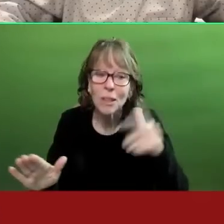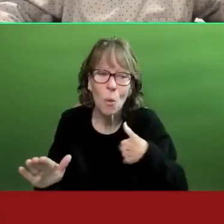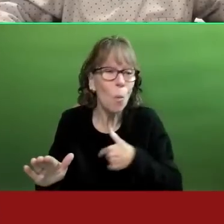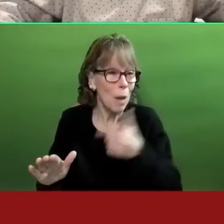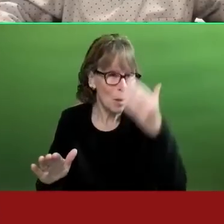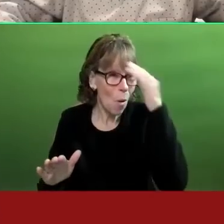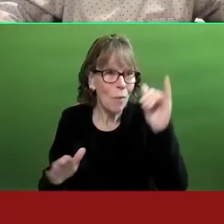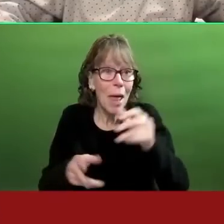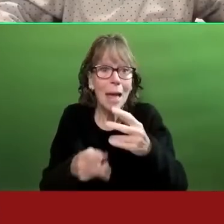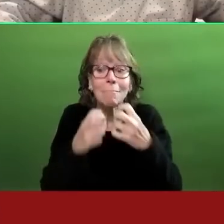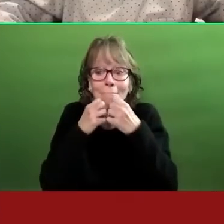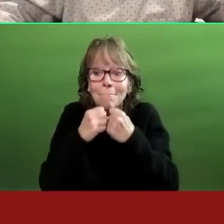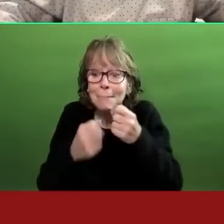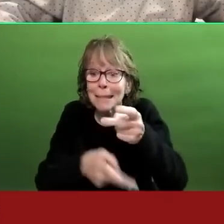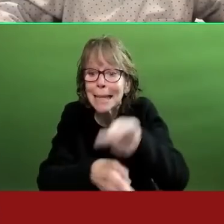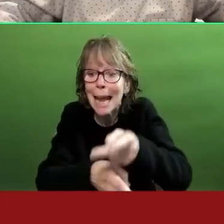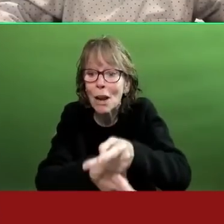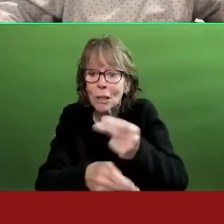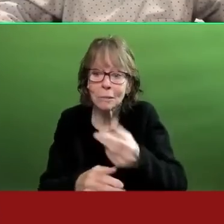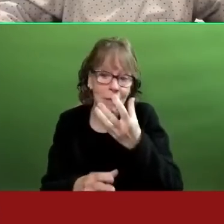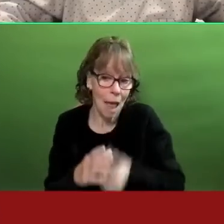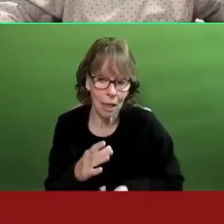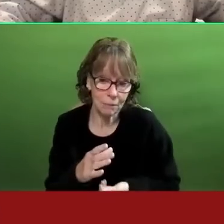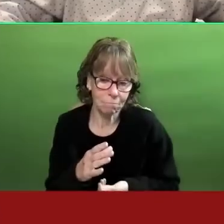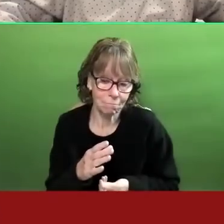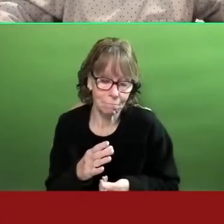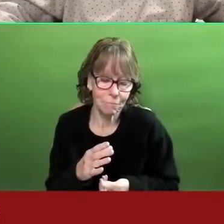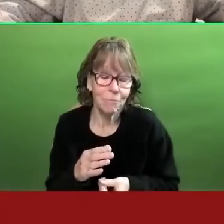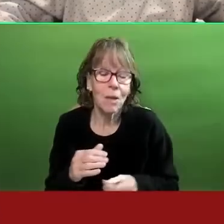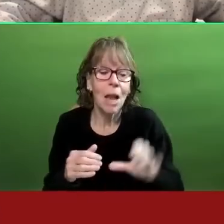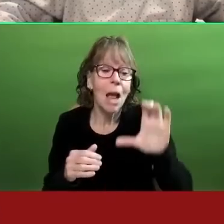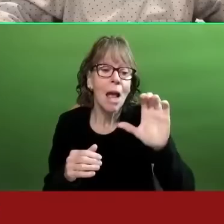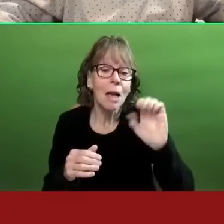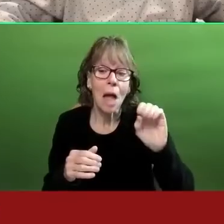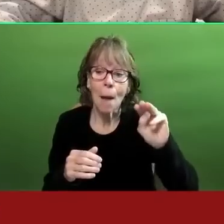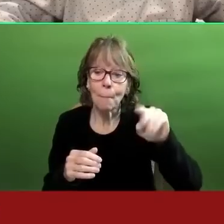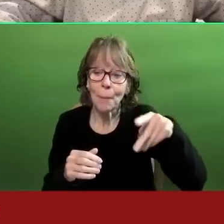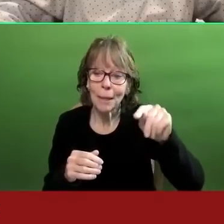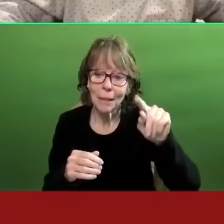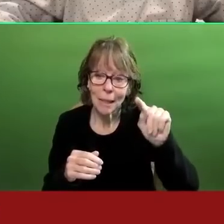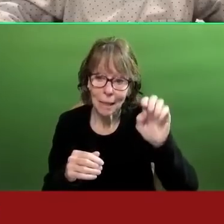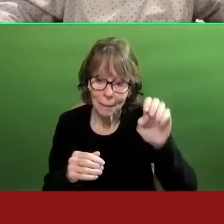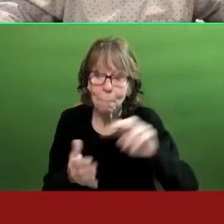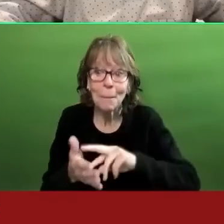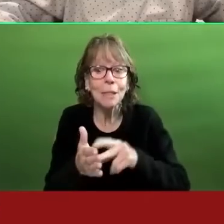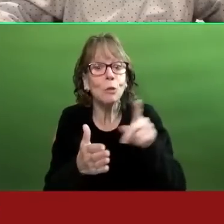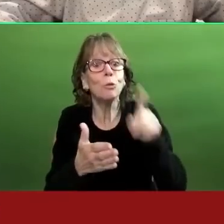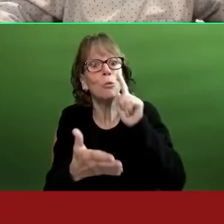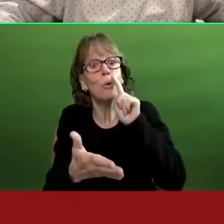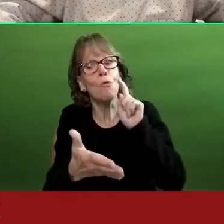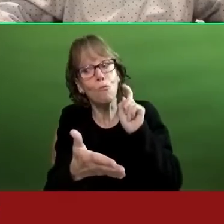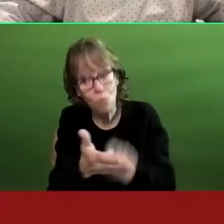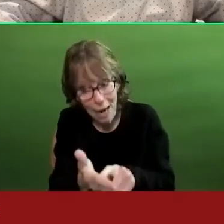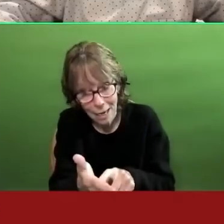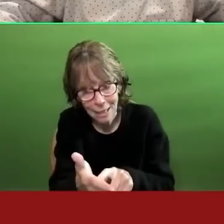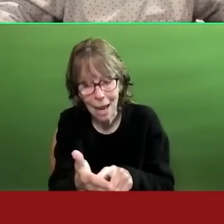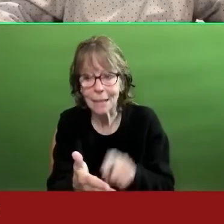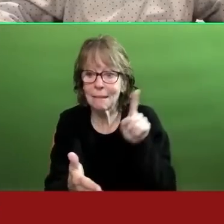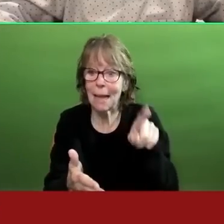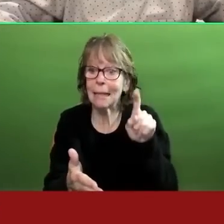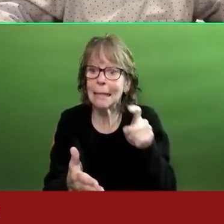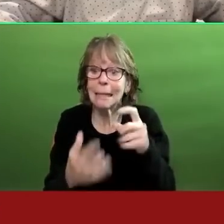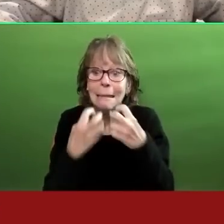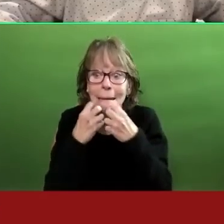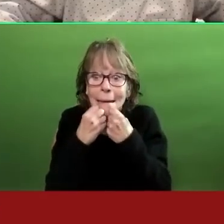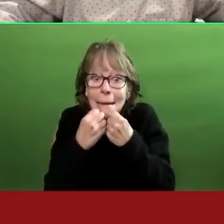SGM competent care is really about recognizing and providing care that is compassionate and reflects and understands the unique needs that